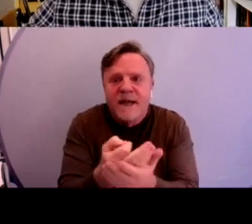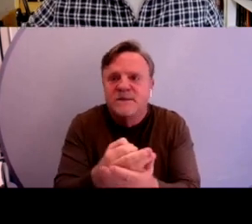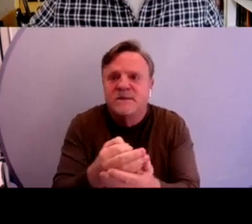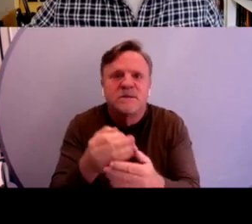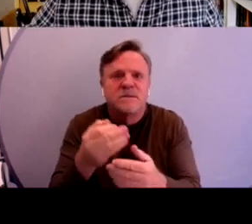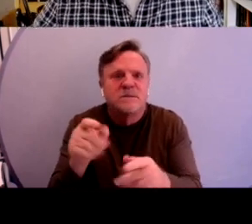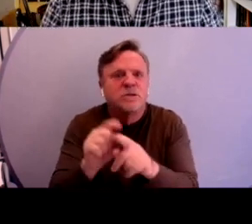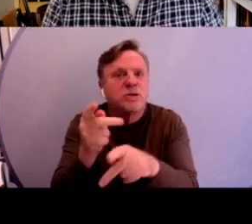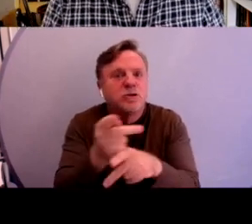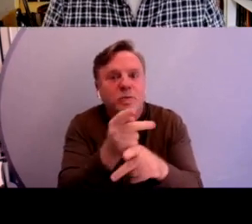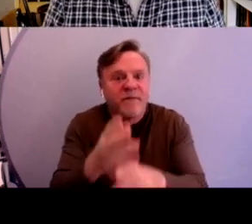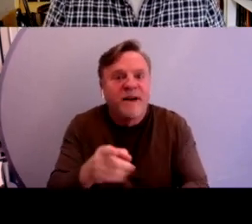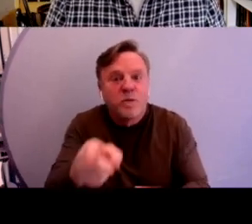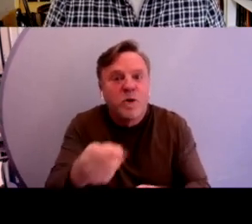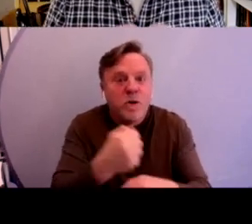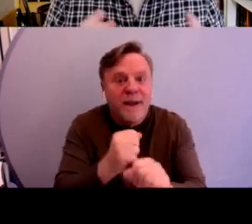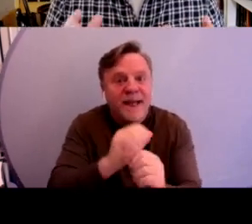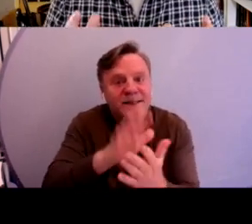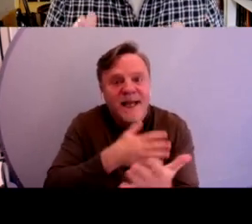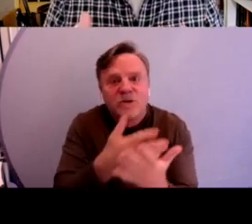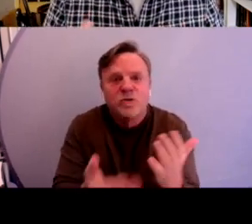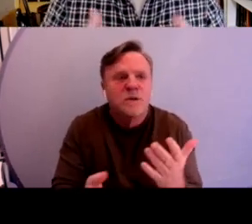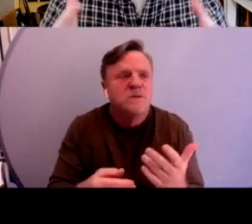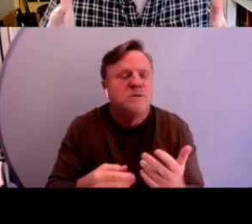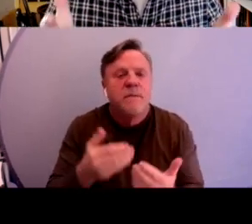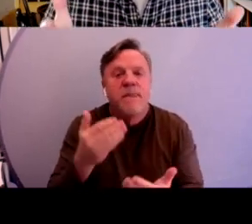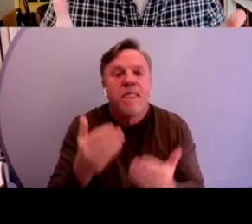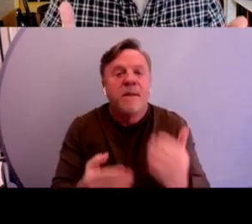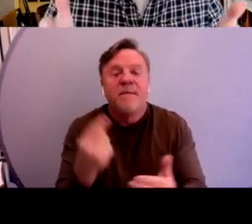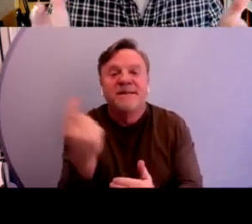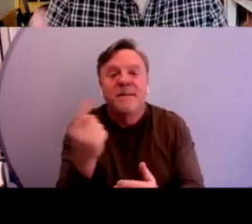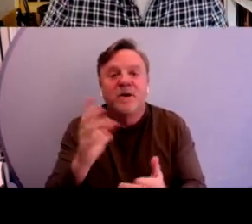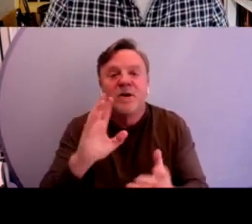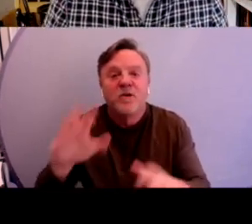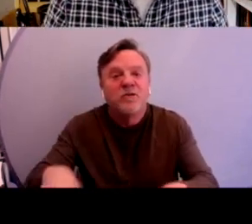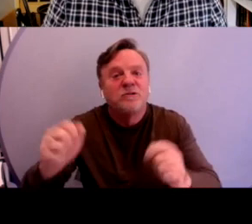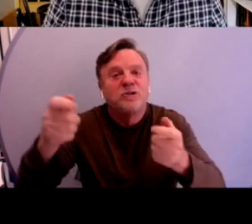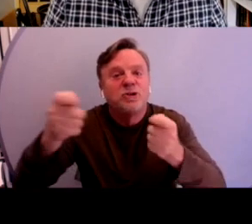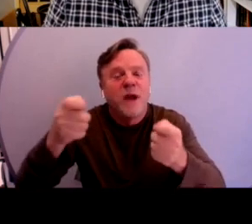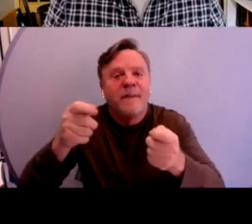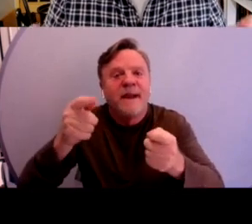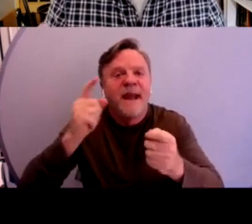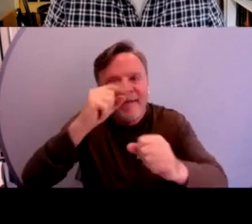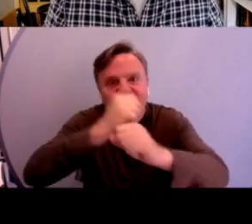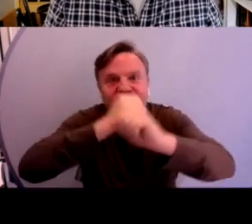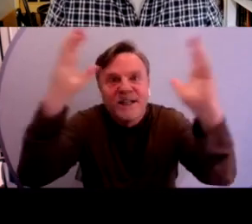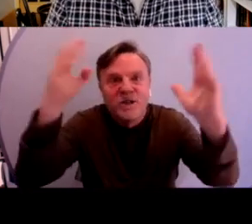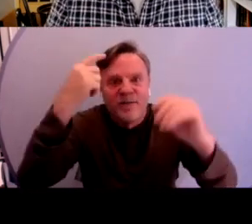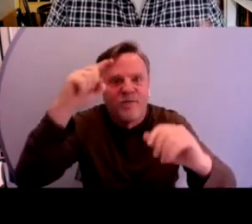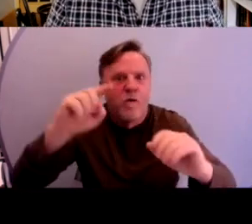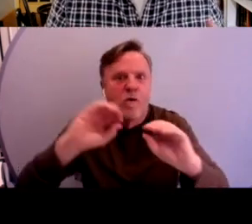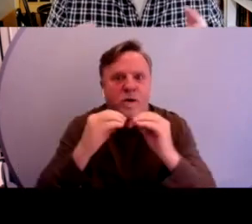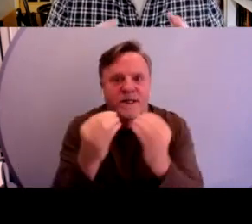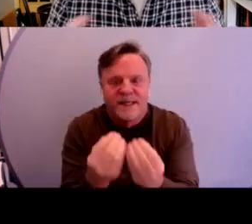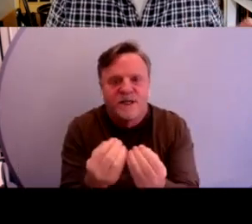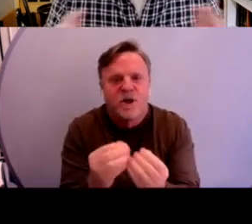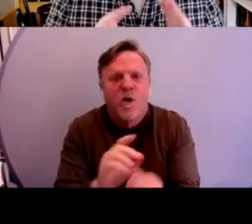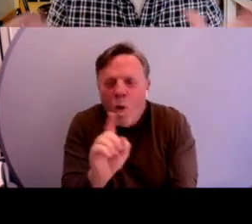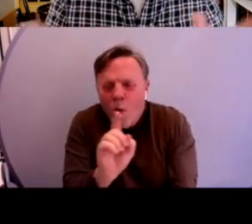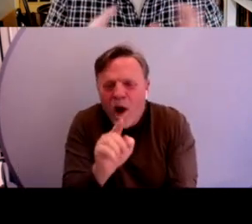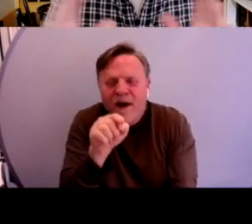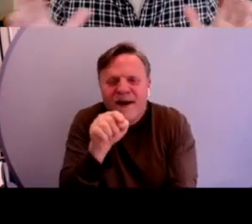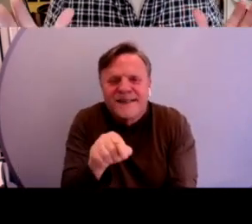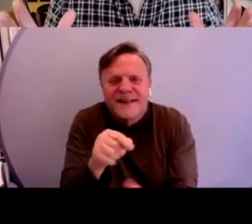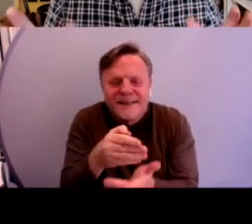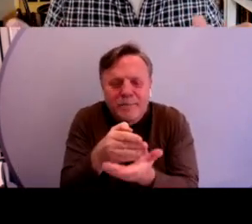as you're creating schedules, as somebody who's championing a kind of vision for an organization as well. Where does this